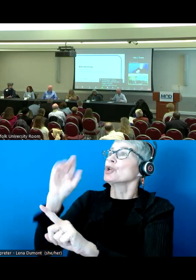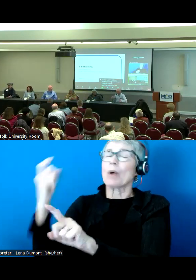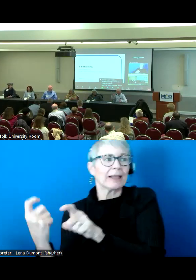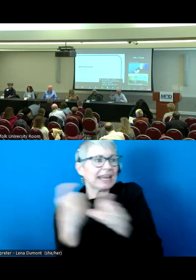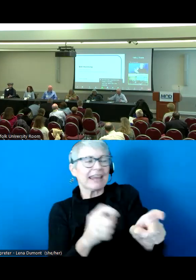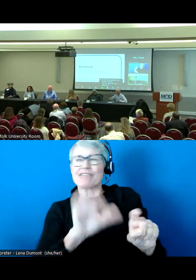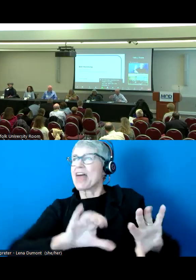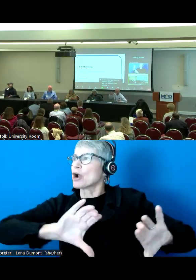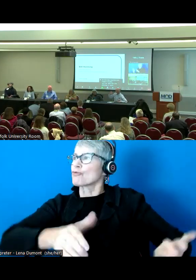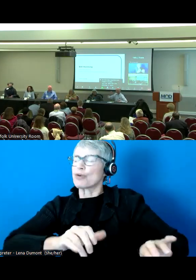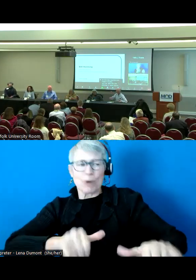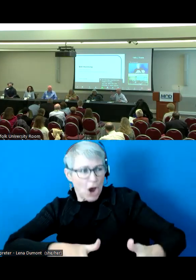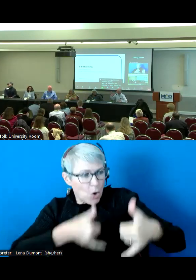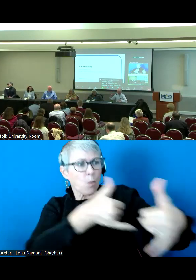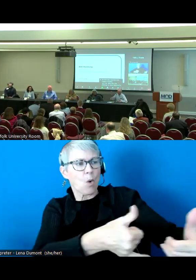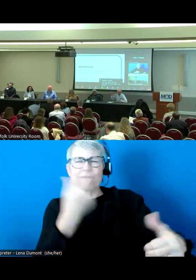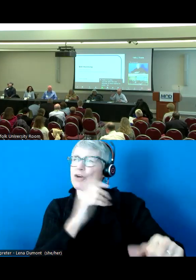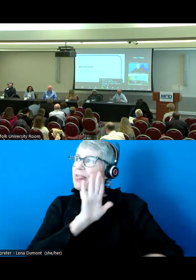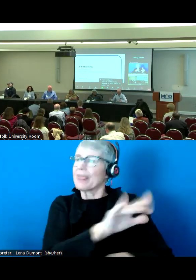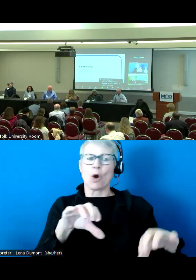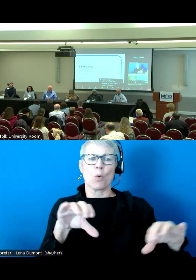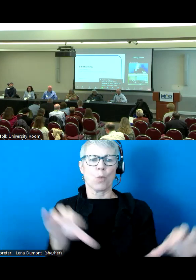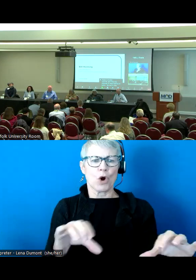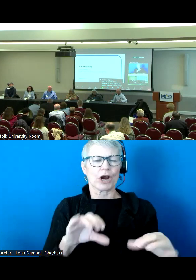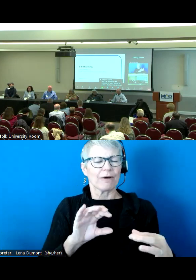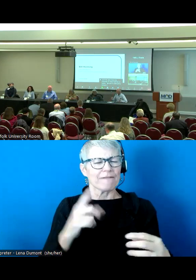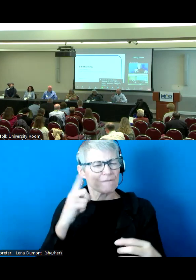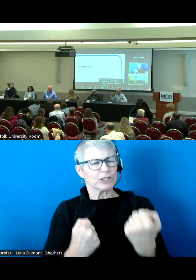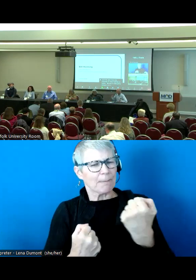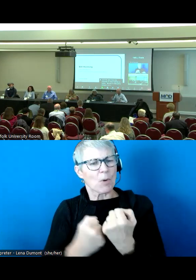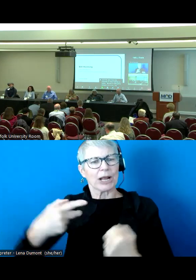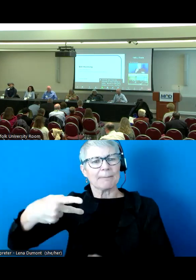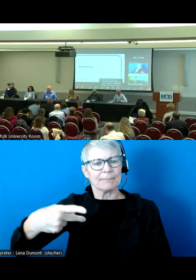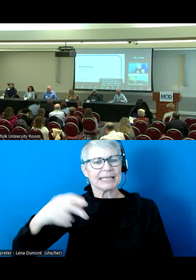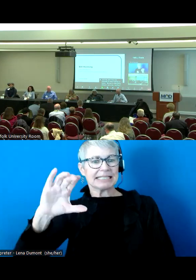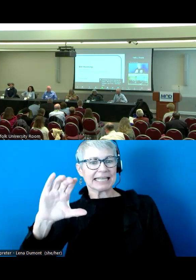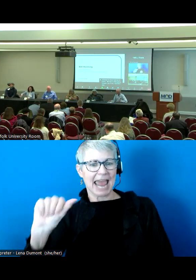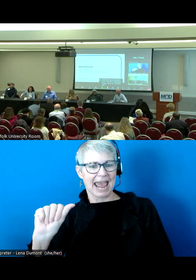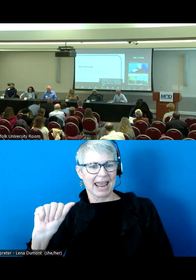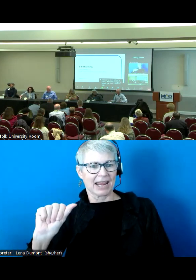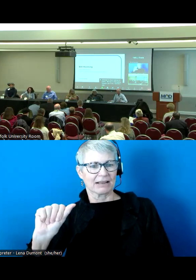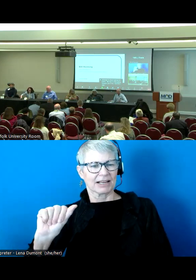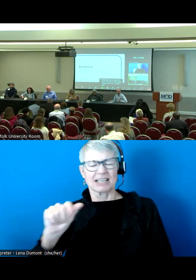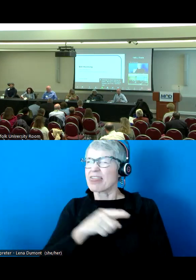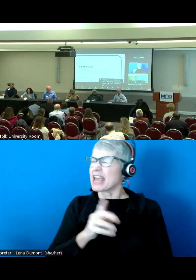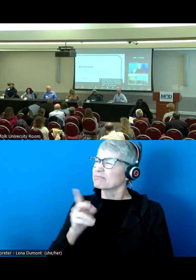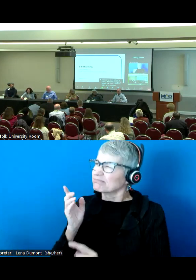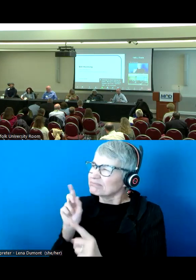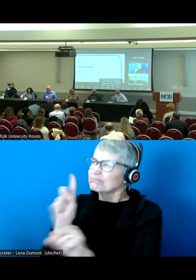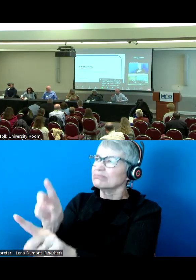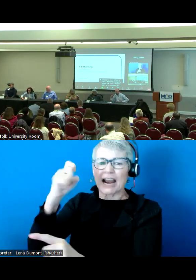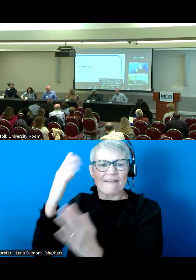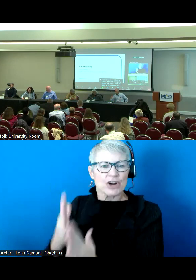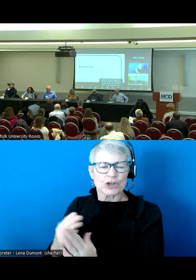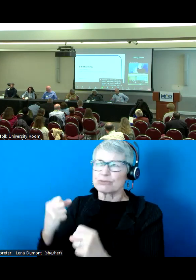going forward in all of this. And that's what as the moderator here, I asked the plaintiffs to think